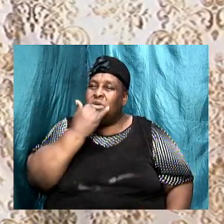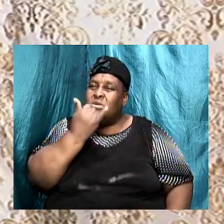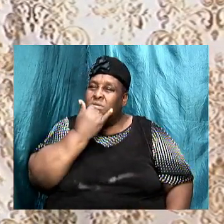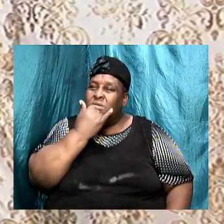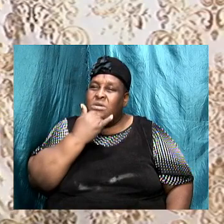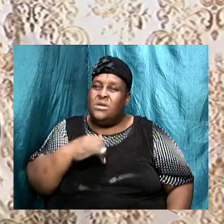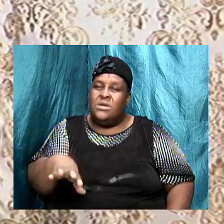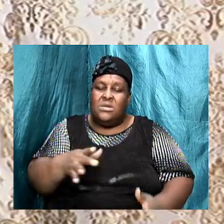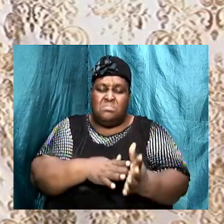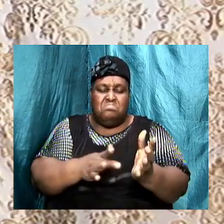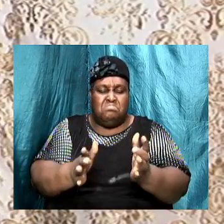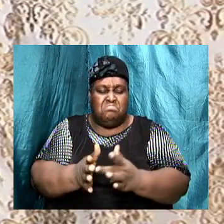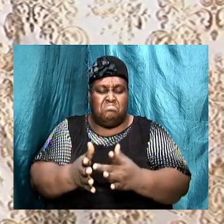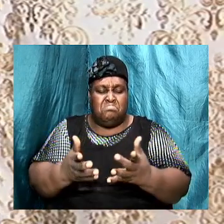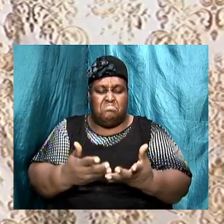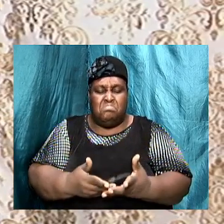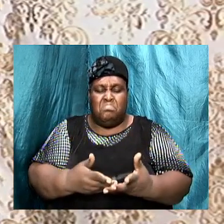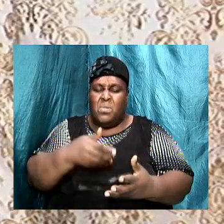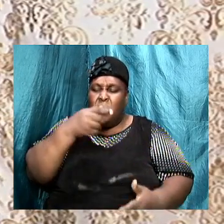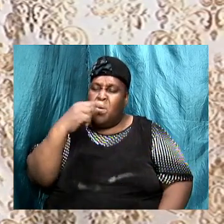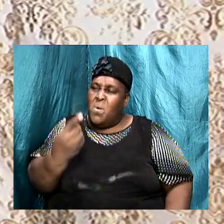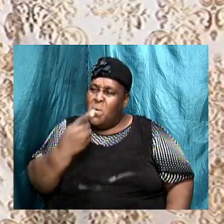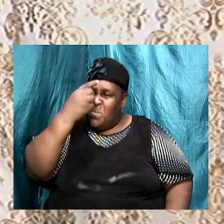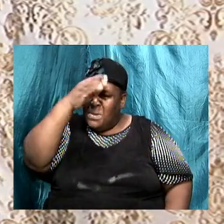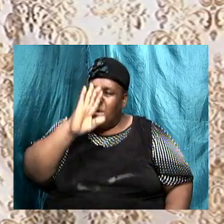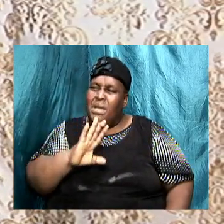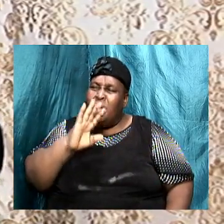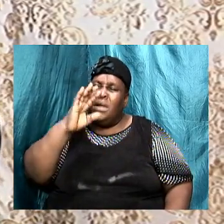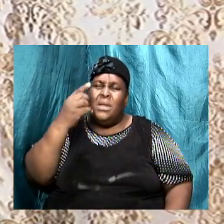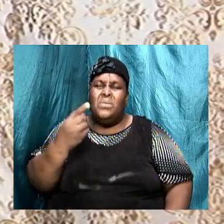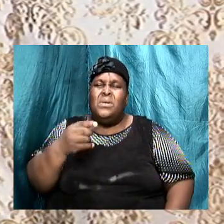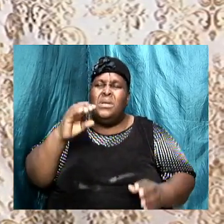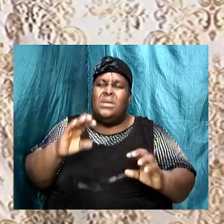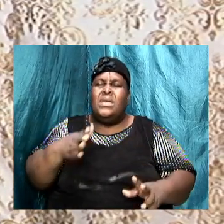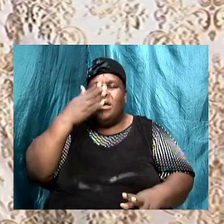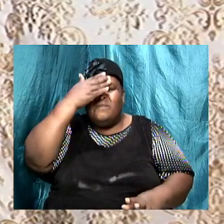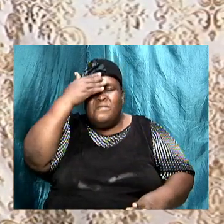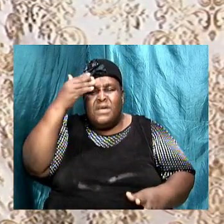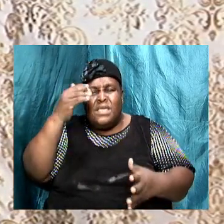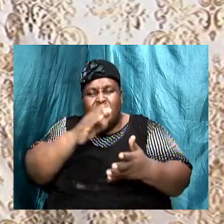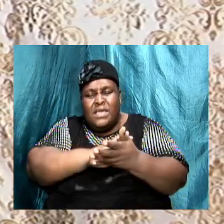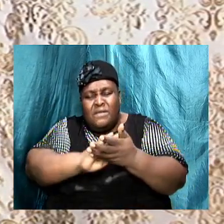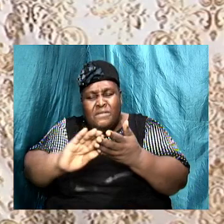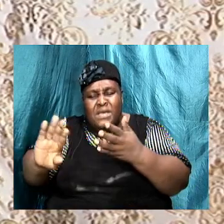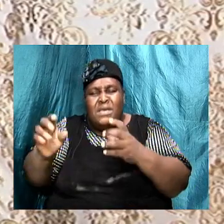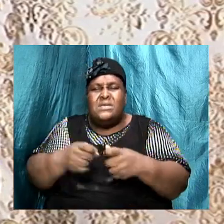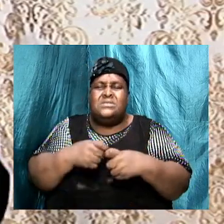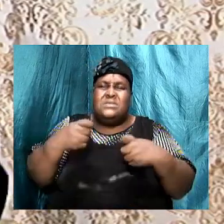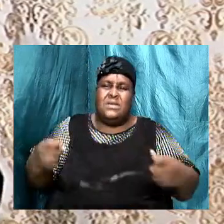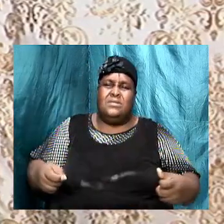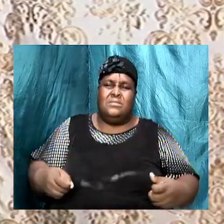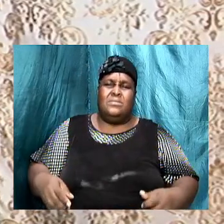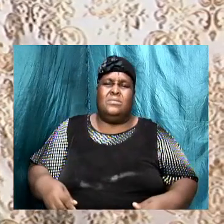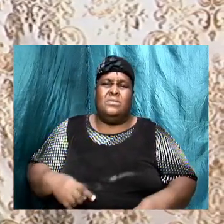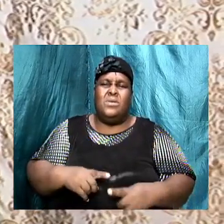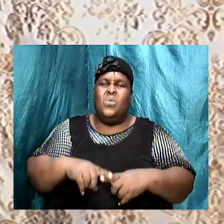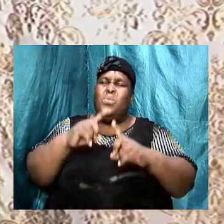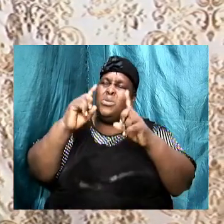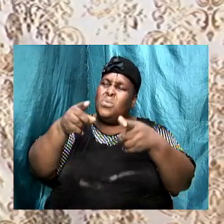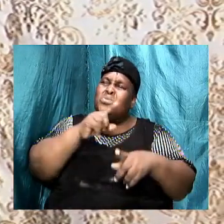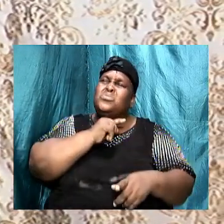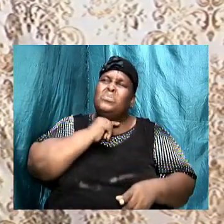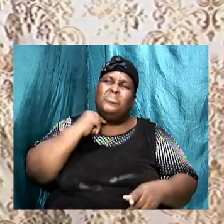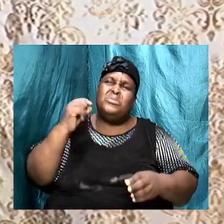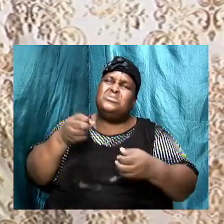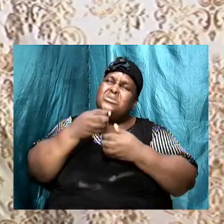says it is only God alone that can forgive sins. When you go to the priest to confess the sins, what is the priest going to do? He's going